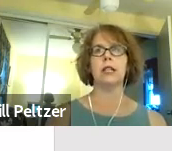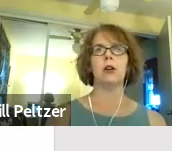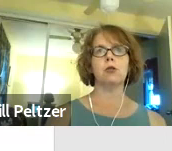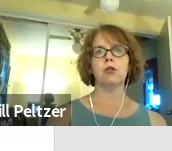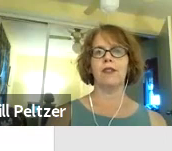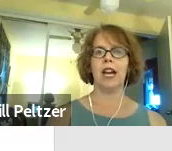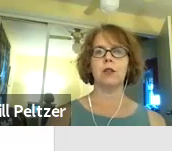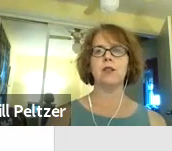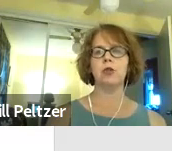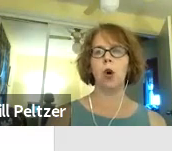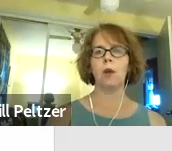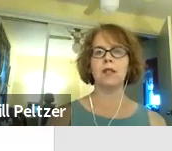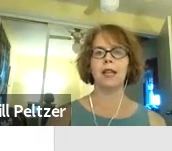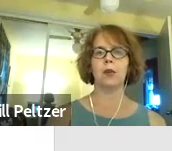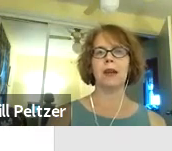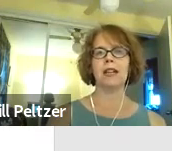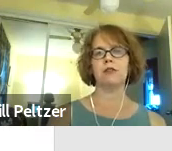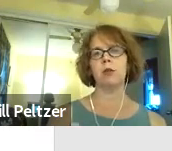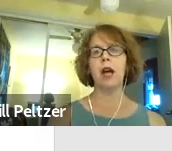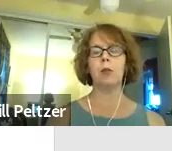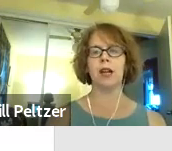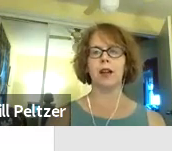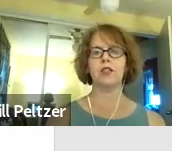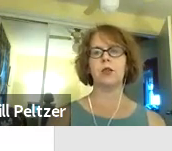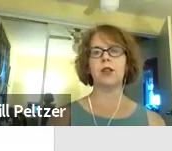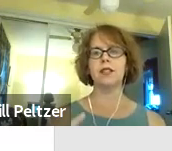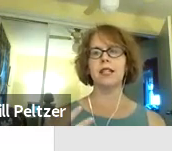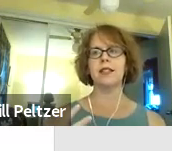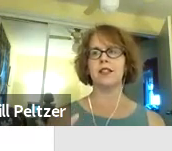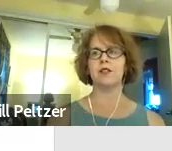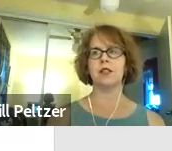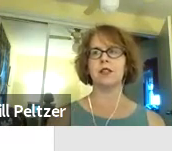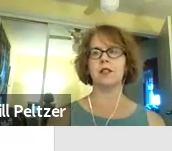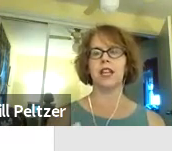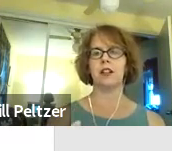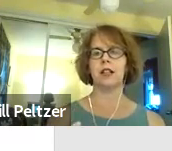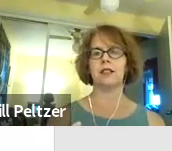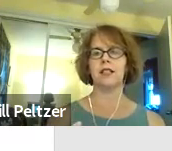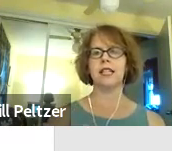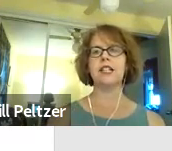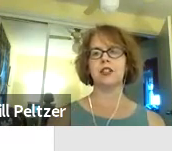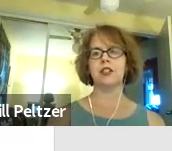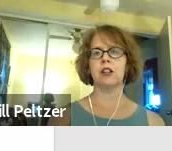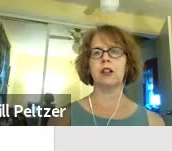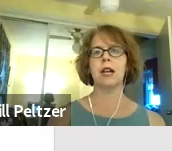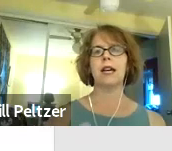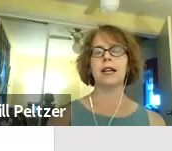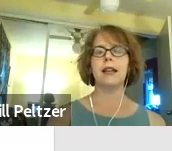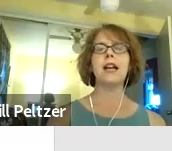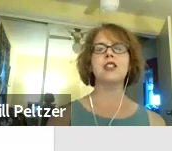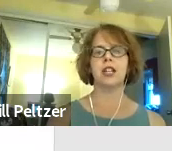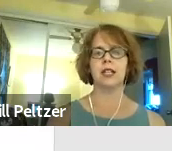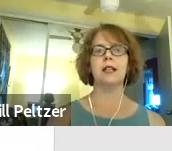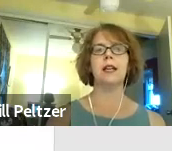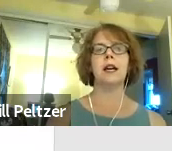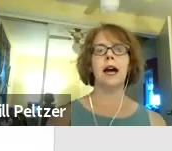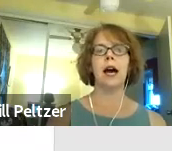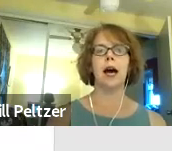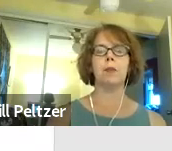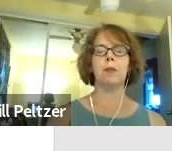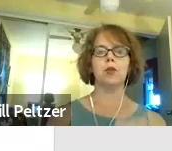values, the cultural values and norms that we may have grown up with. So you can see that there is this